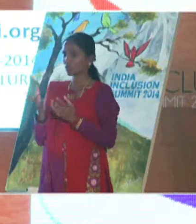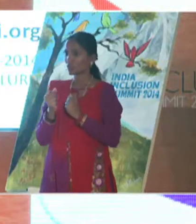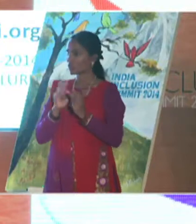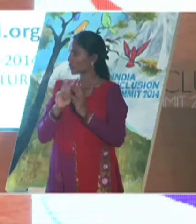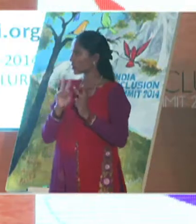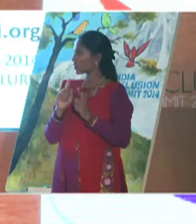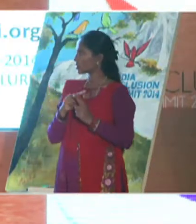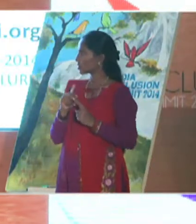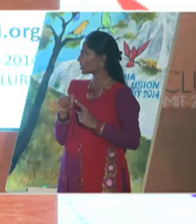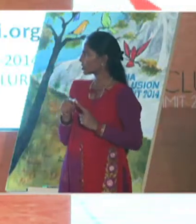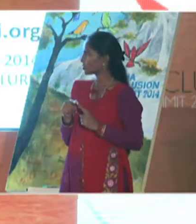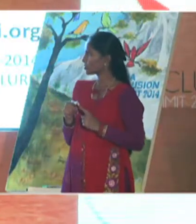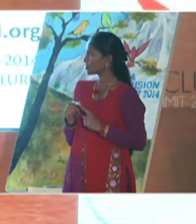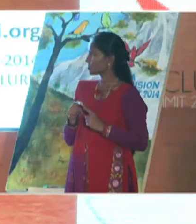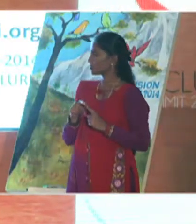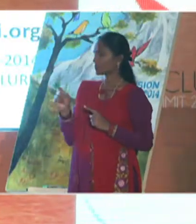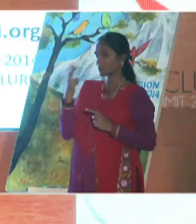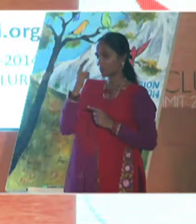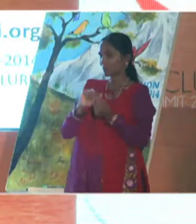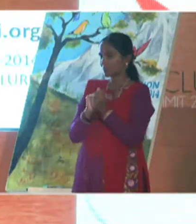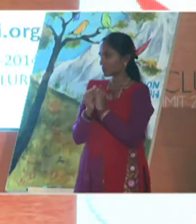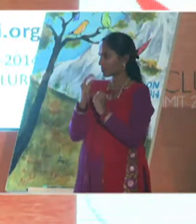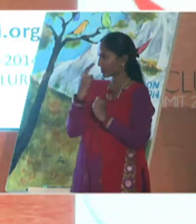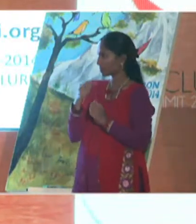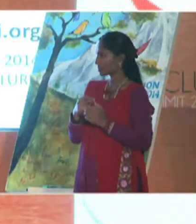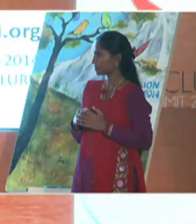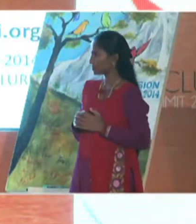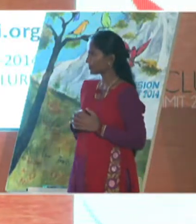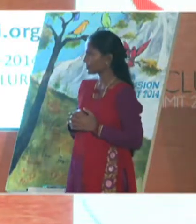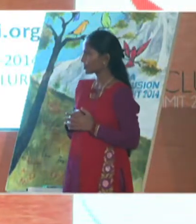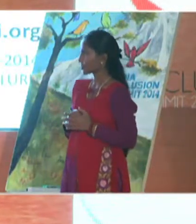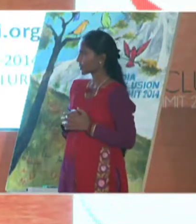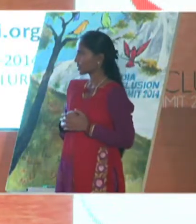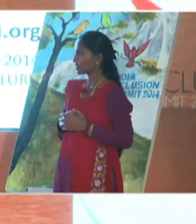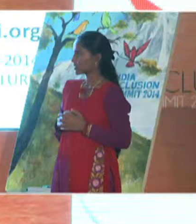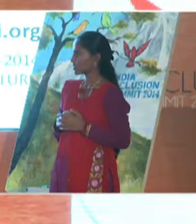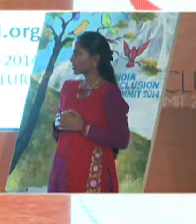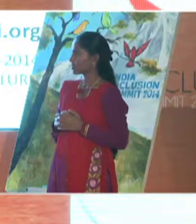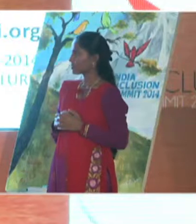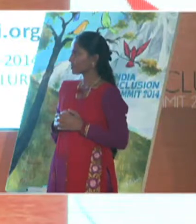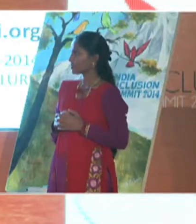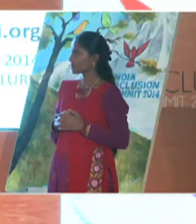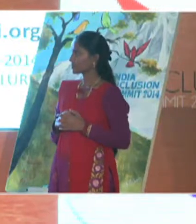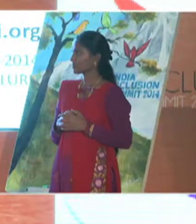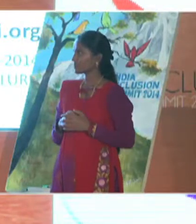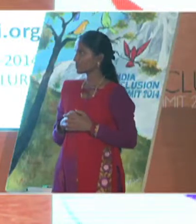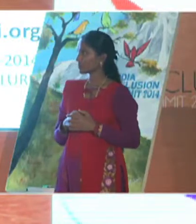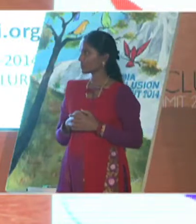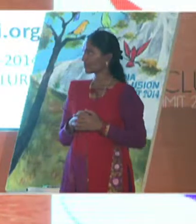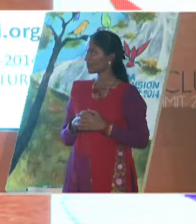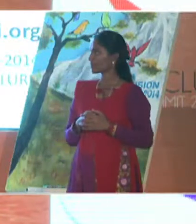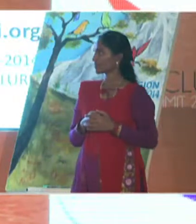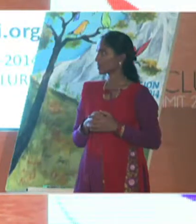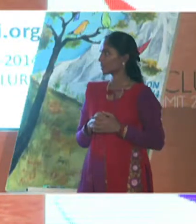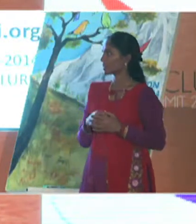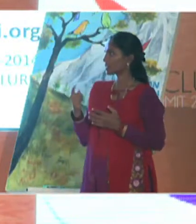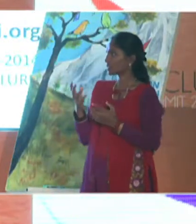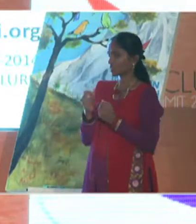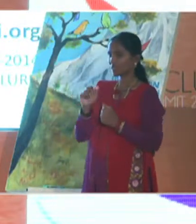Sabria has, when she became blind, her father was reading a book to her, and it was the autobiography of